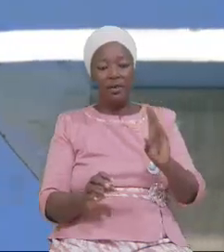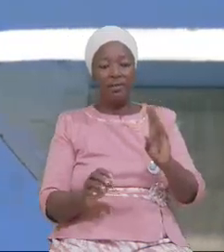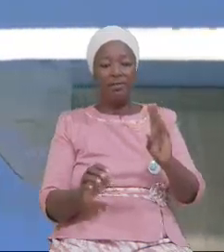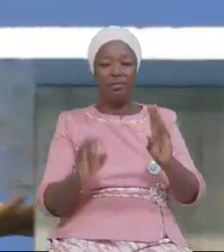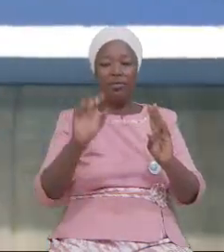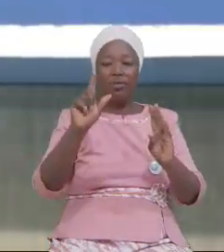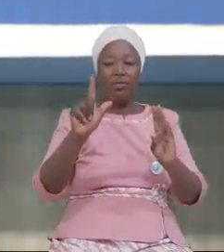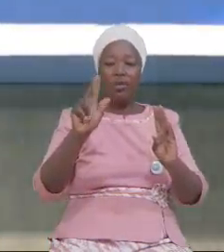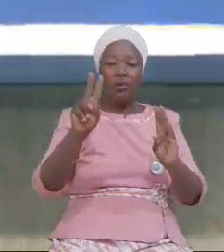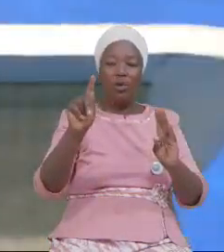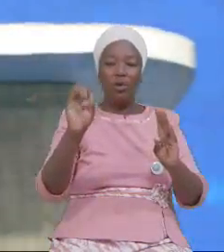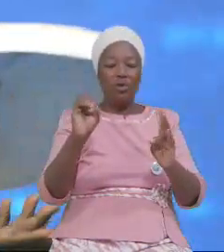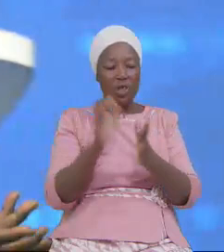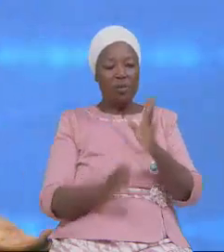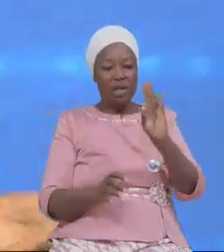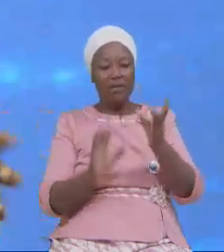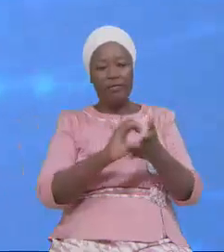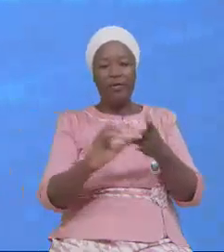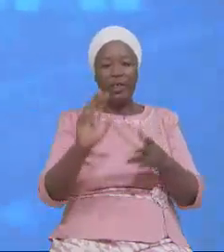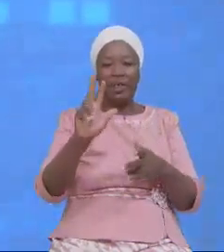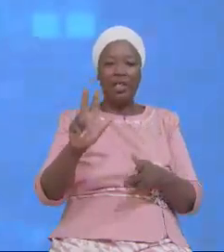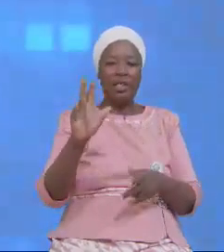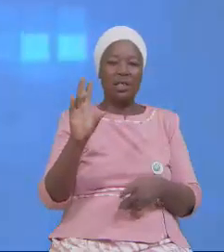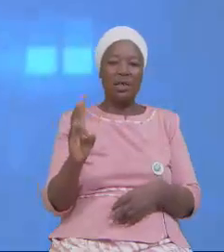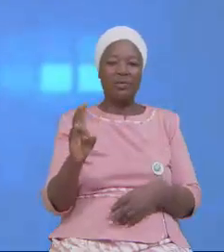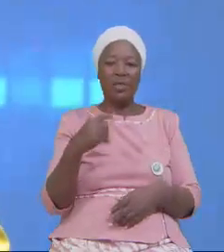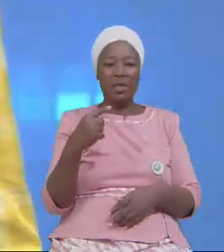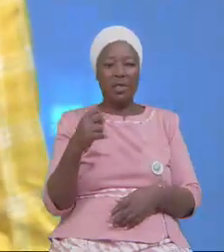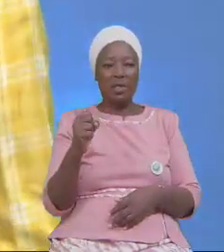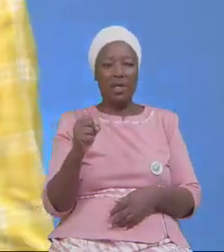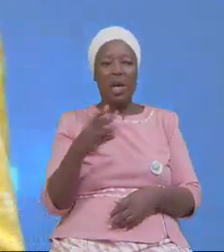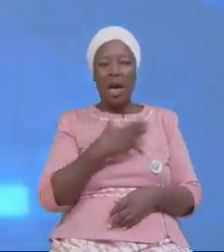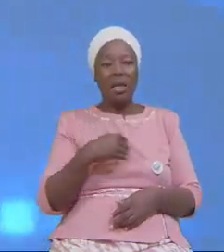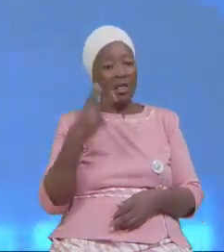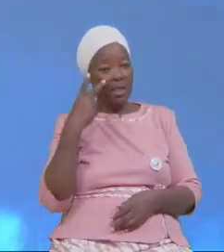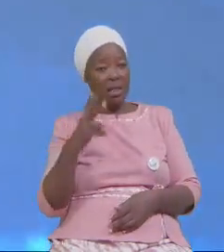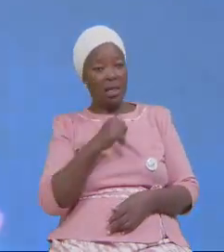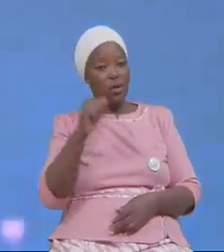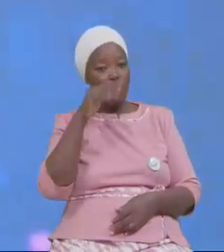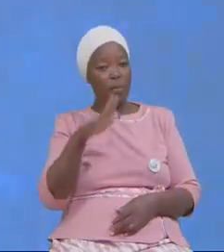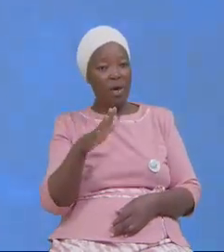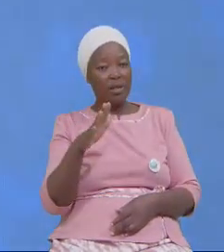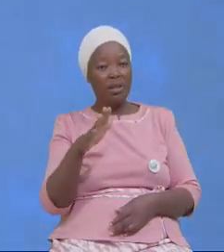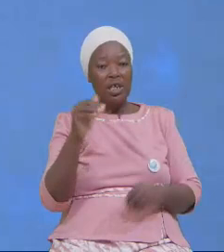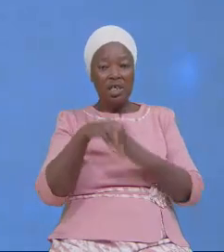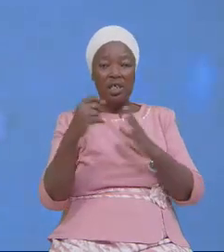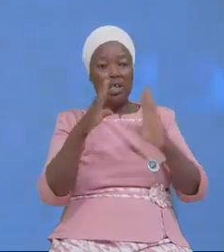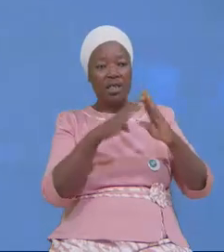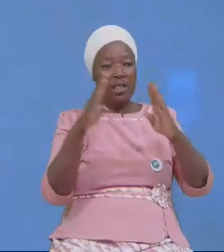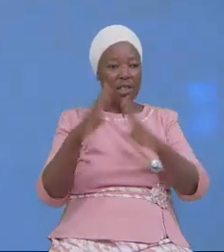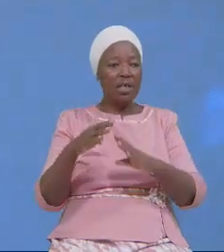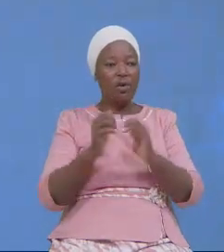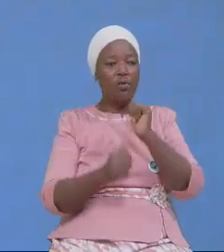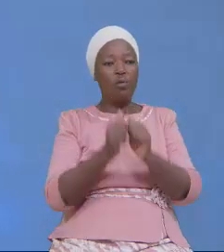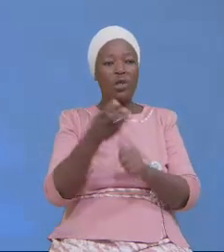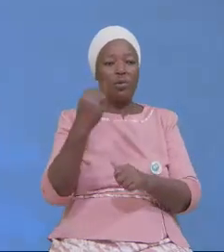we're looking at verse 37. It says, and behold, a woman in the city, which was